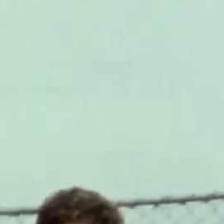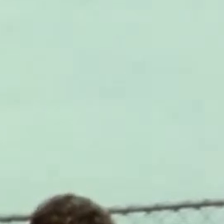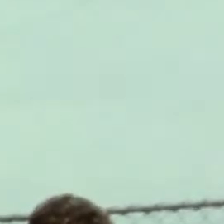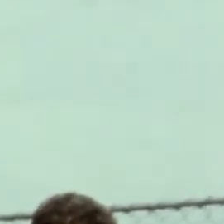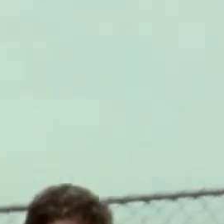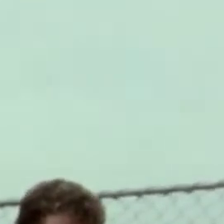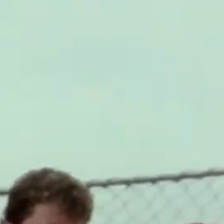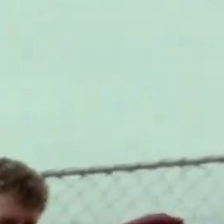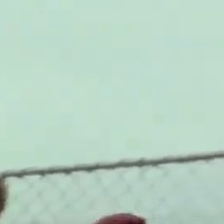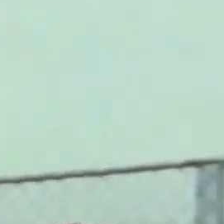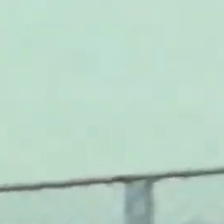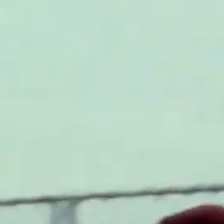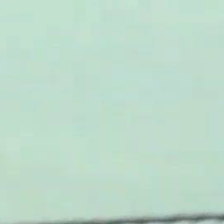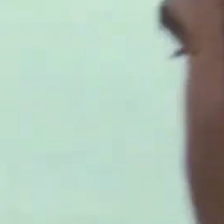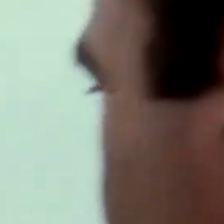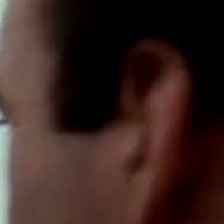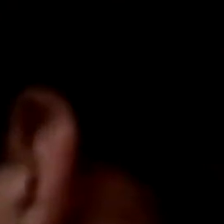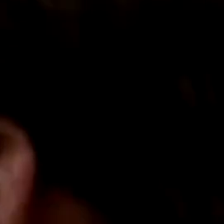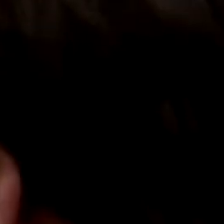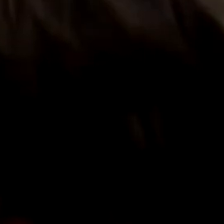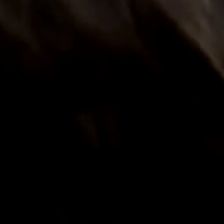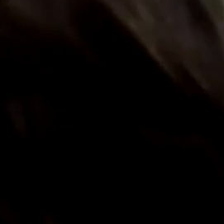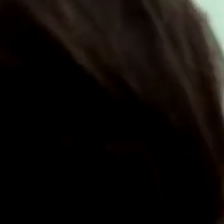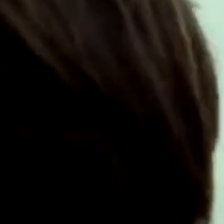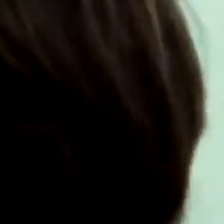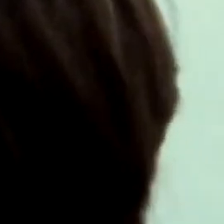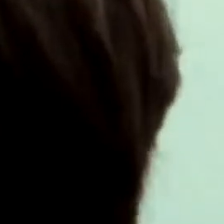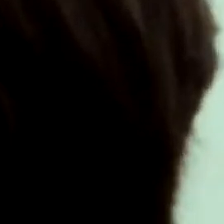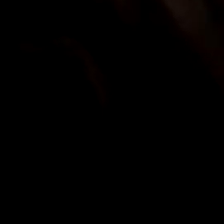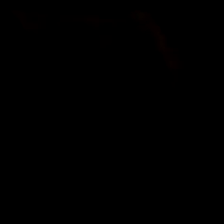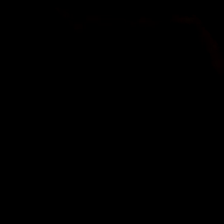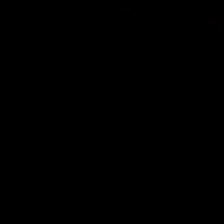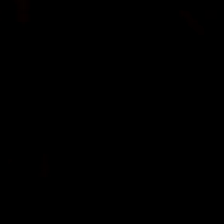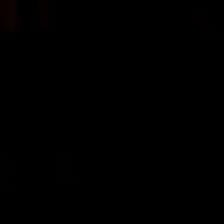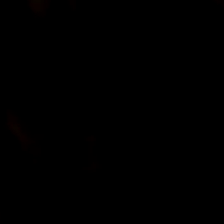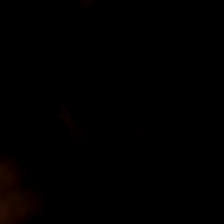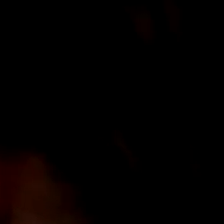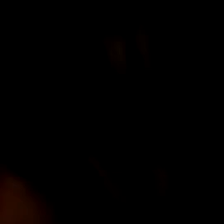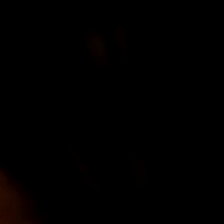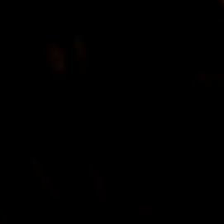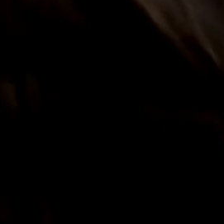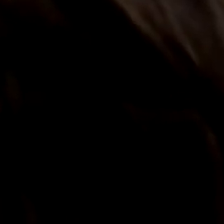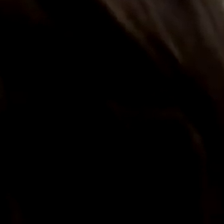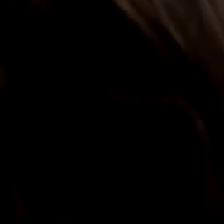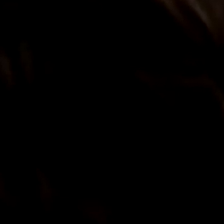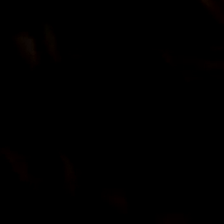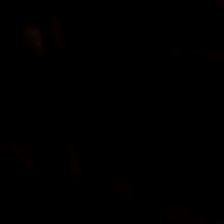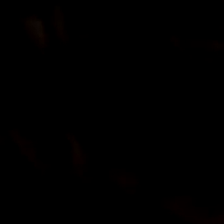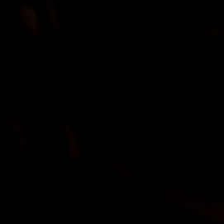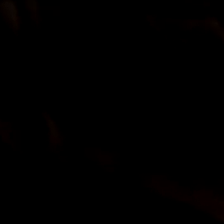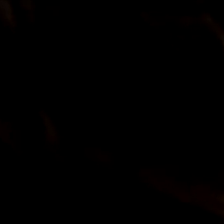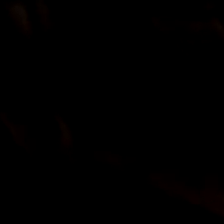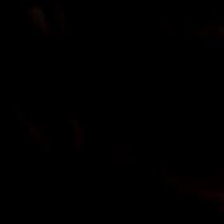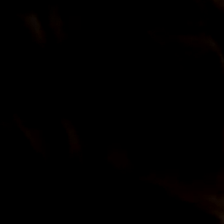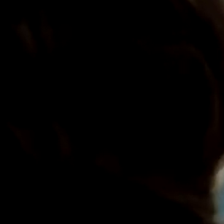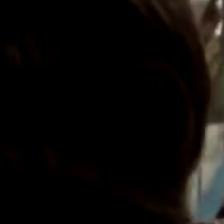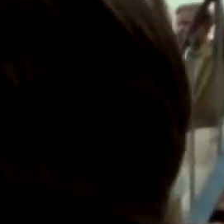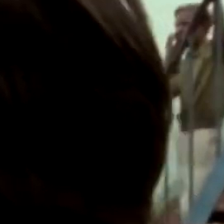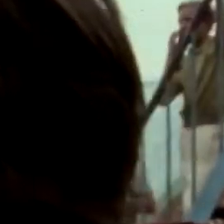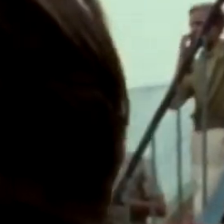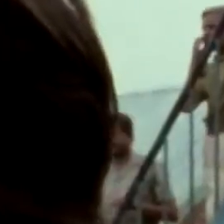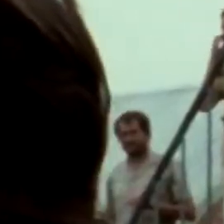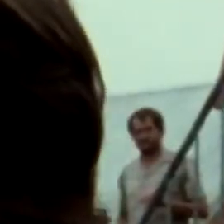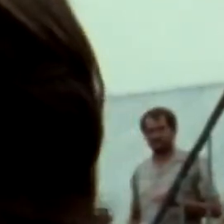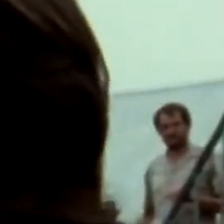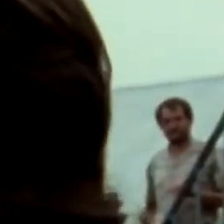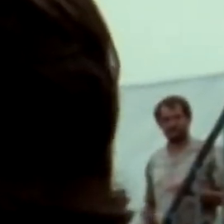Excuse me, Mr. Demarge. Yes. I'm sorry about the, mix-up. Yes, but listen, my good friend. This is the last time that when of your